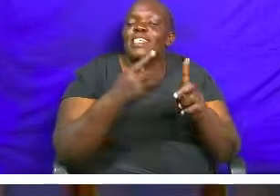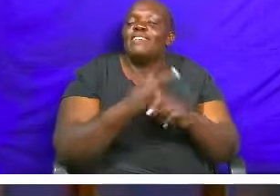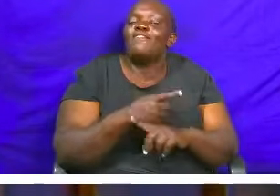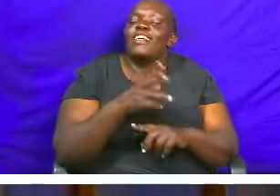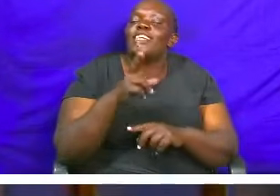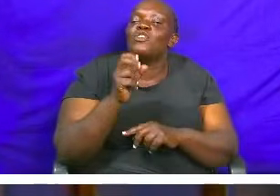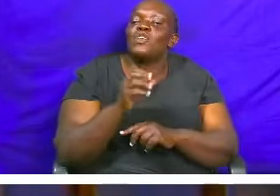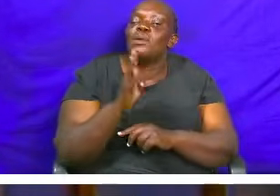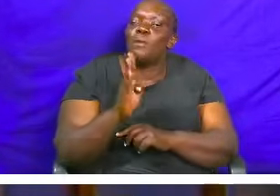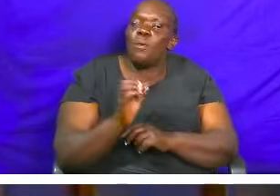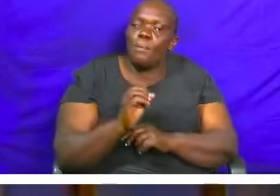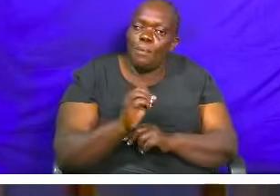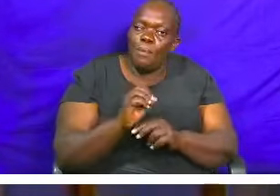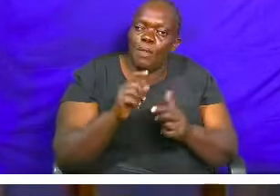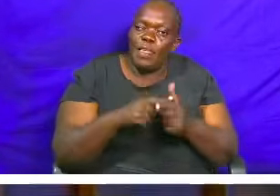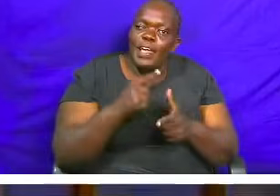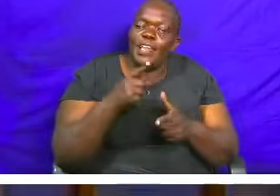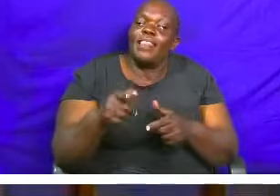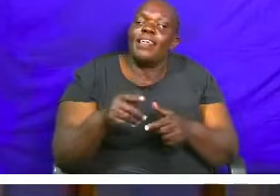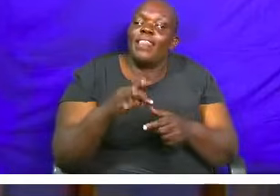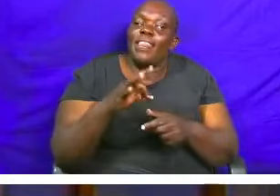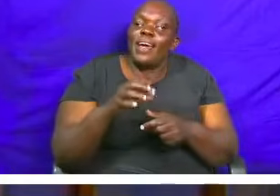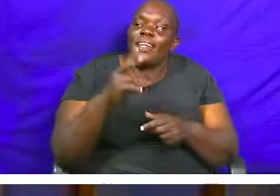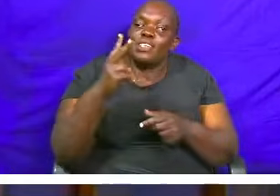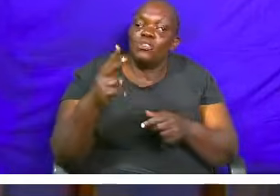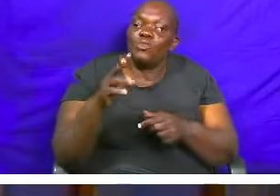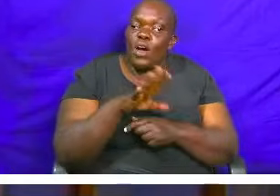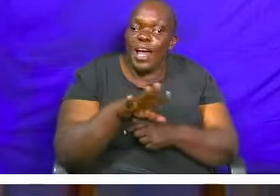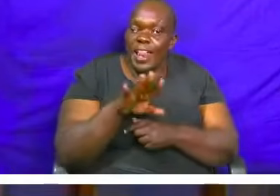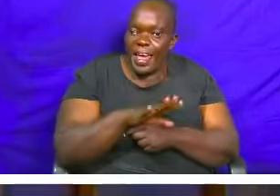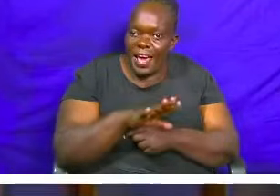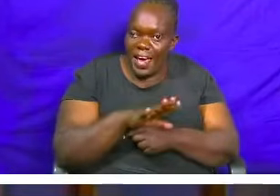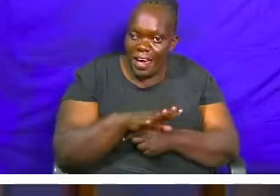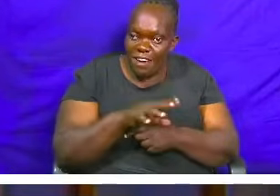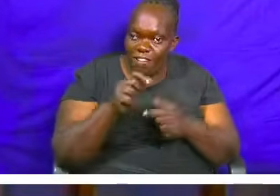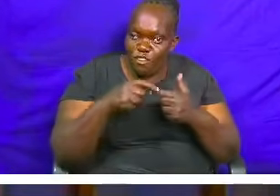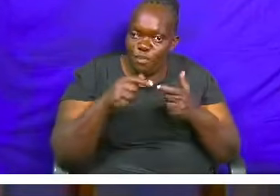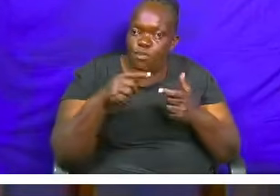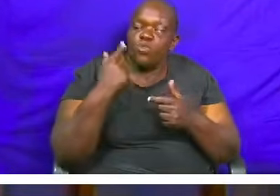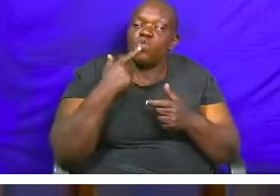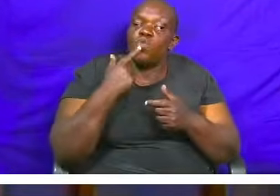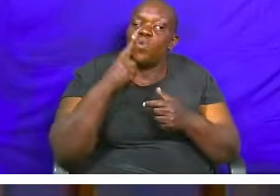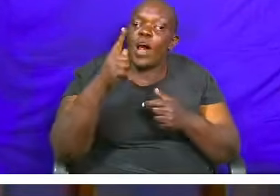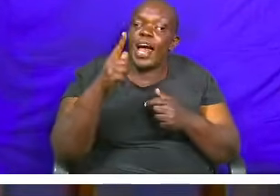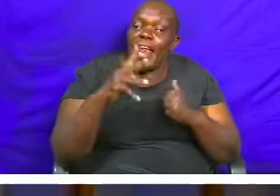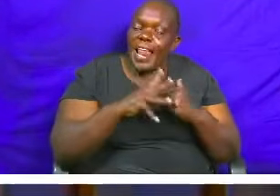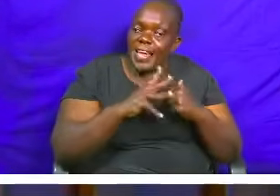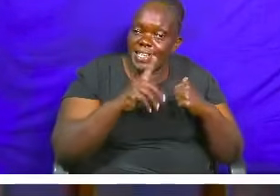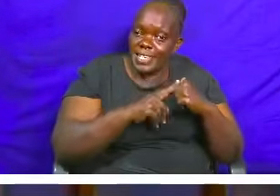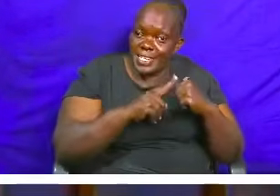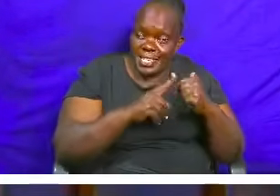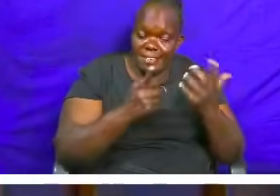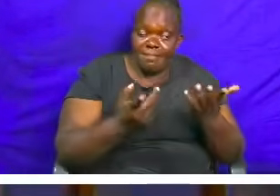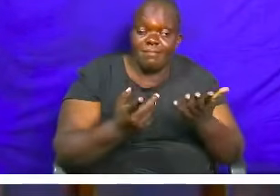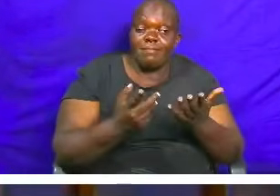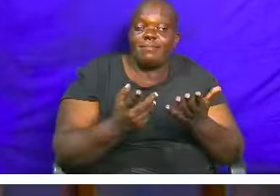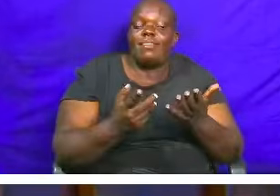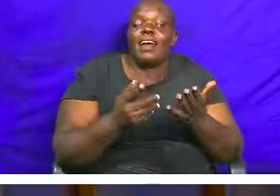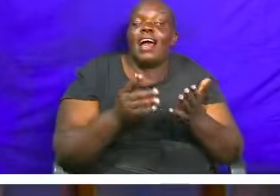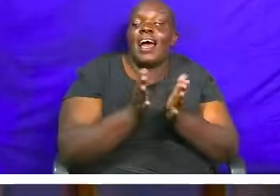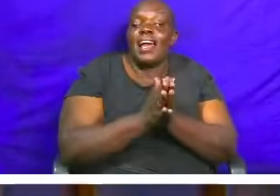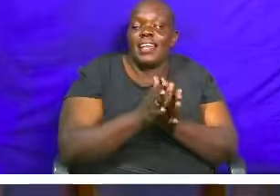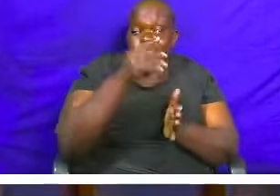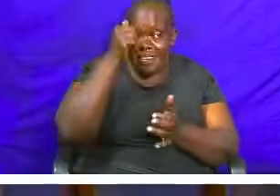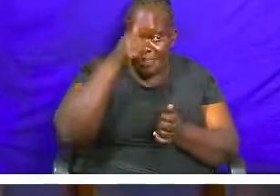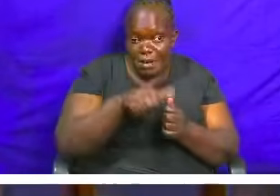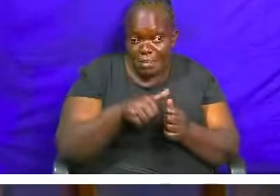Yeah. Diesel would have been at 236. From the 196 now. Right, 196. And remember,